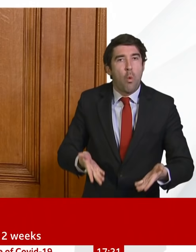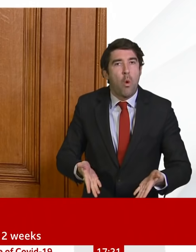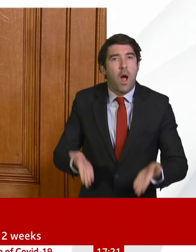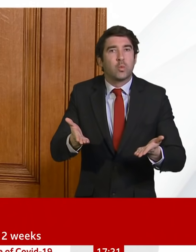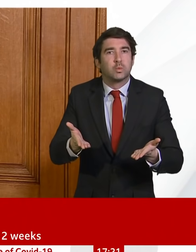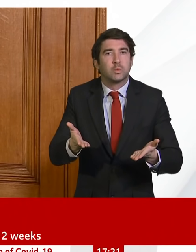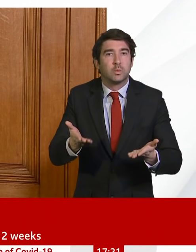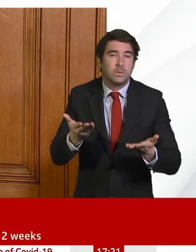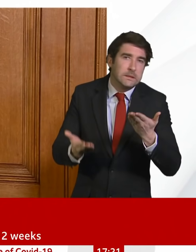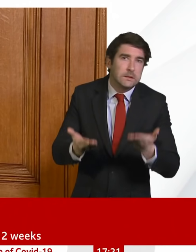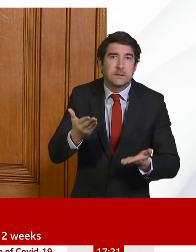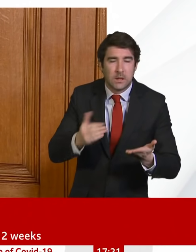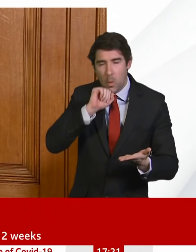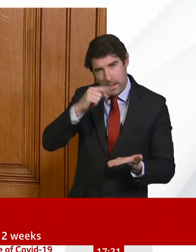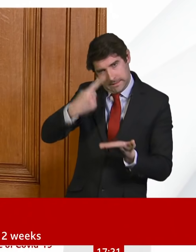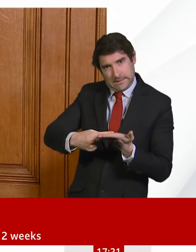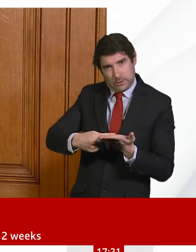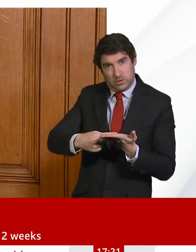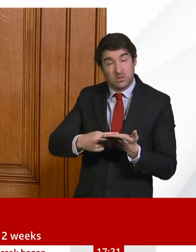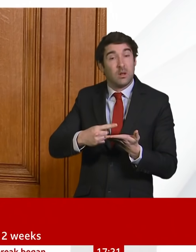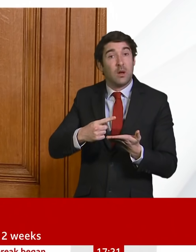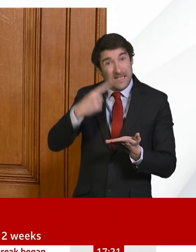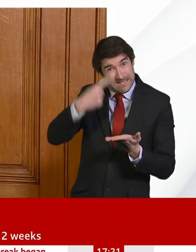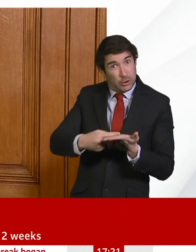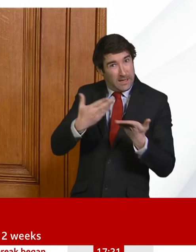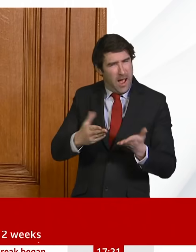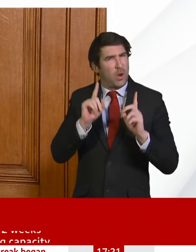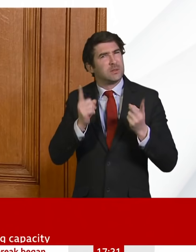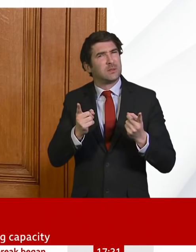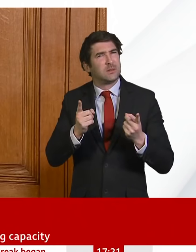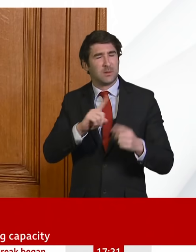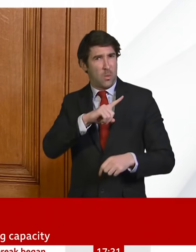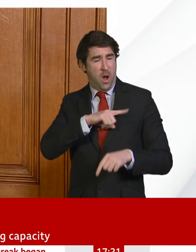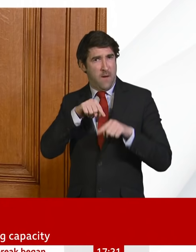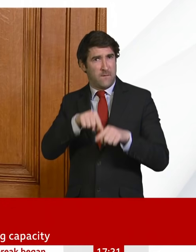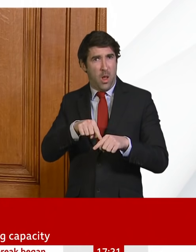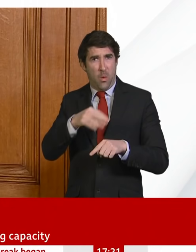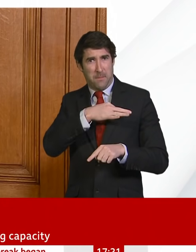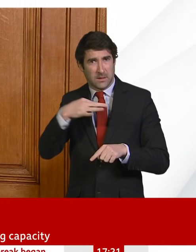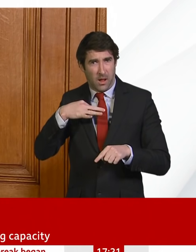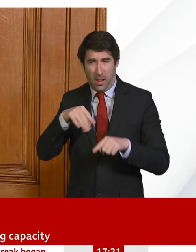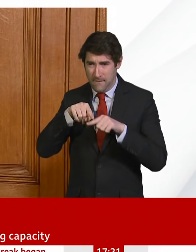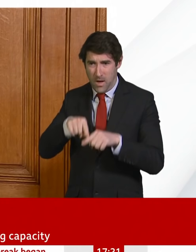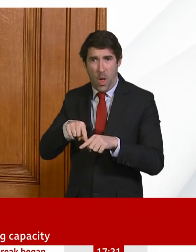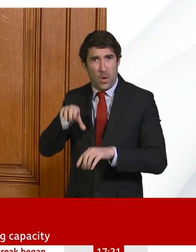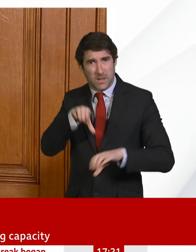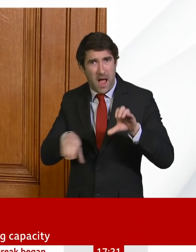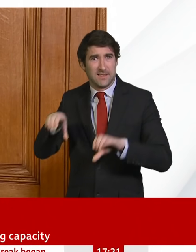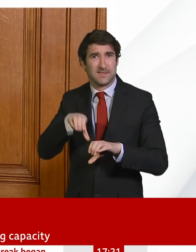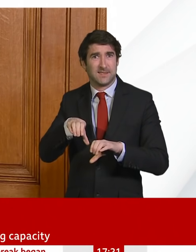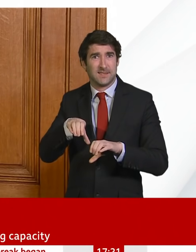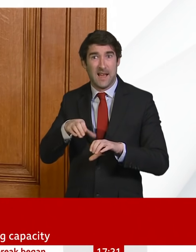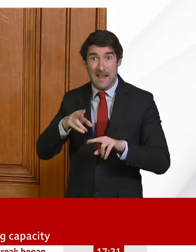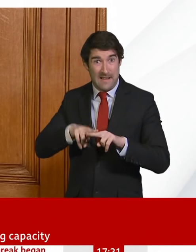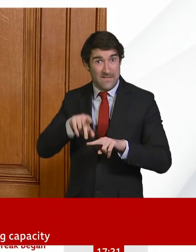as to how this epidemic is progressing. And we will be guided by that, Laura. So we obviously